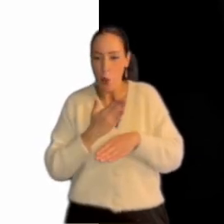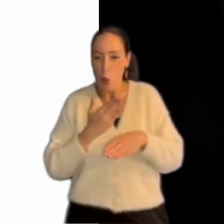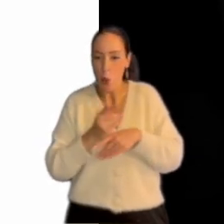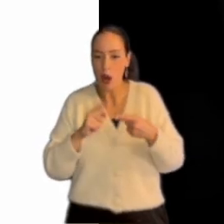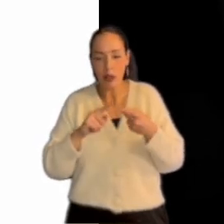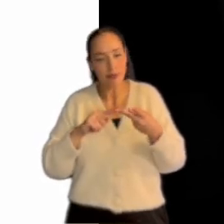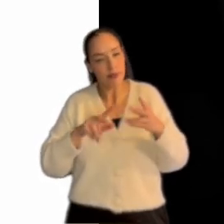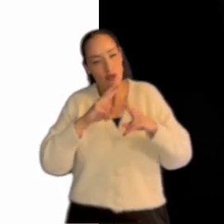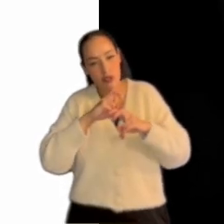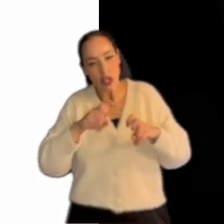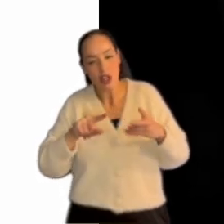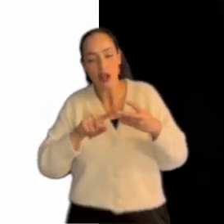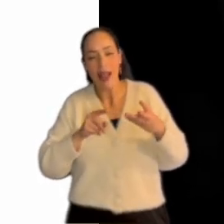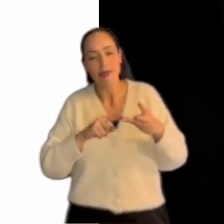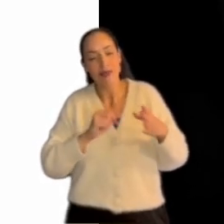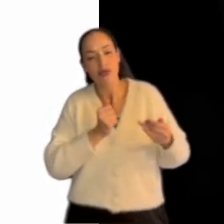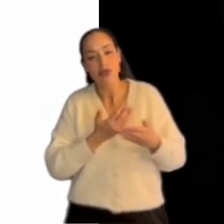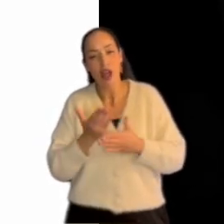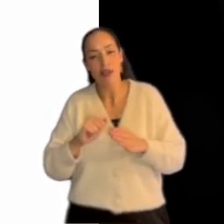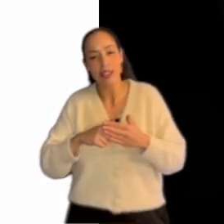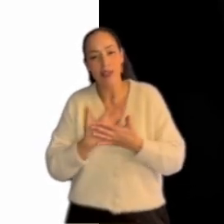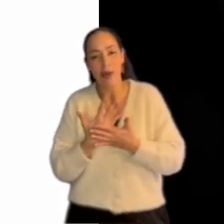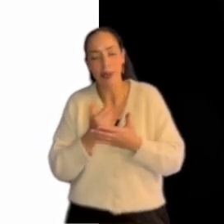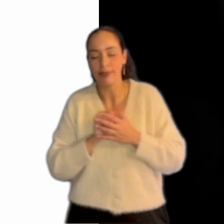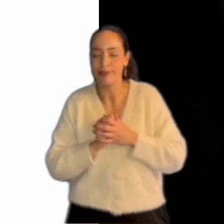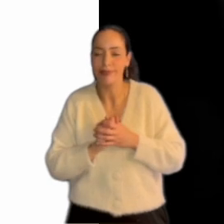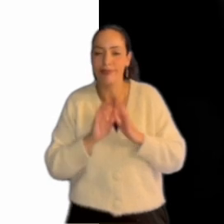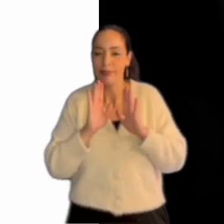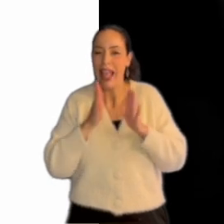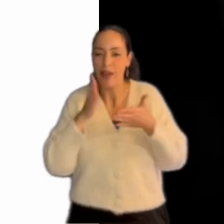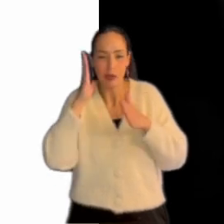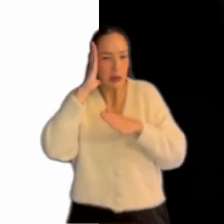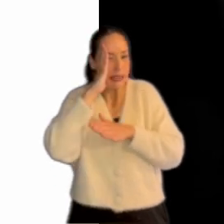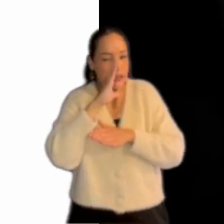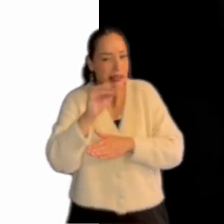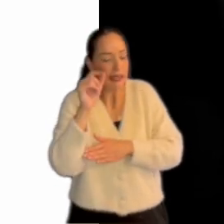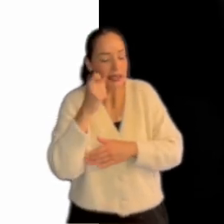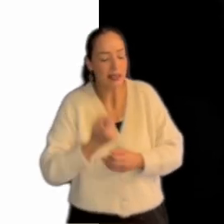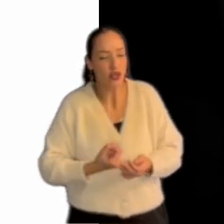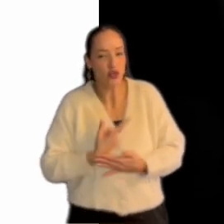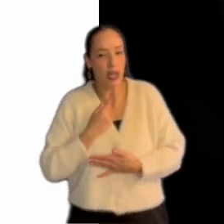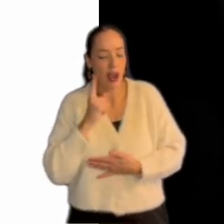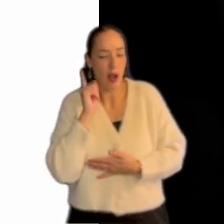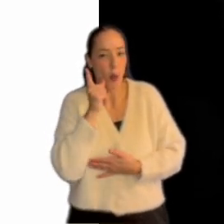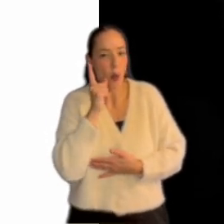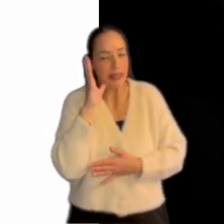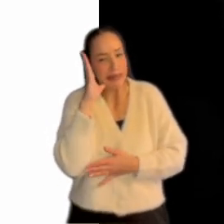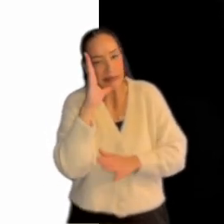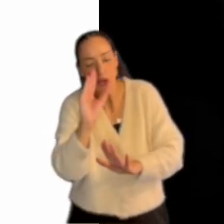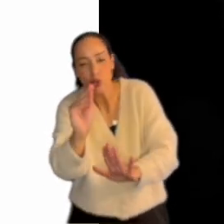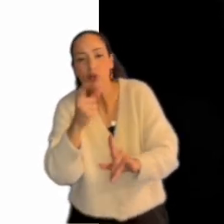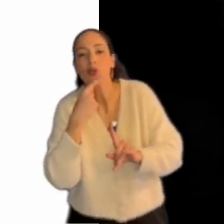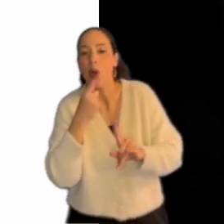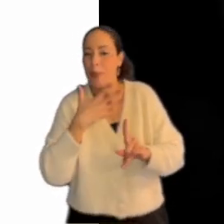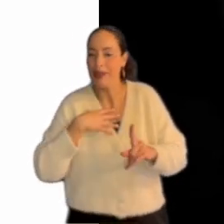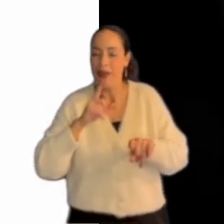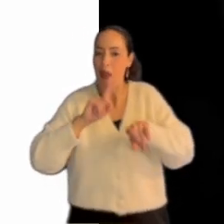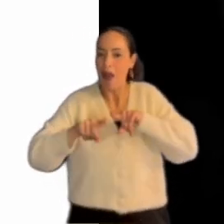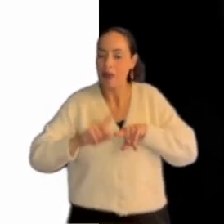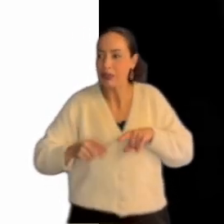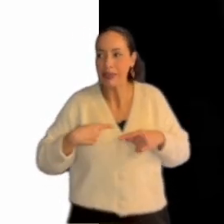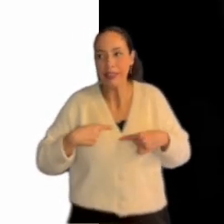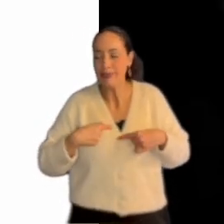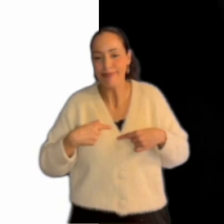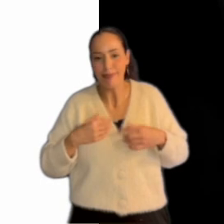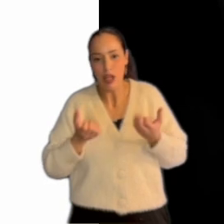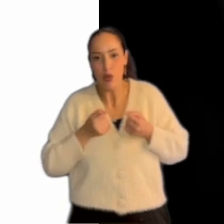development. I must start this chapter with a disclaimer, though. I do not have the answers. Perhaps sometimes there can be no answers,